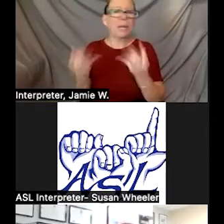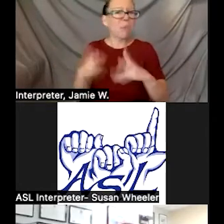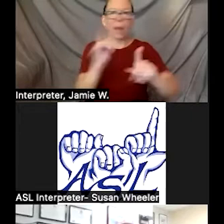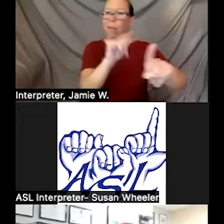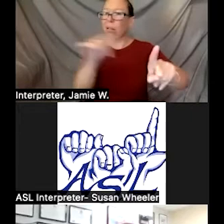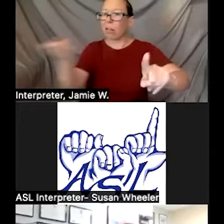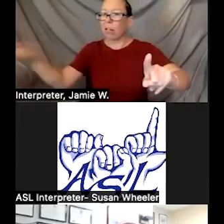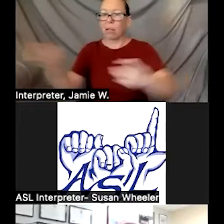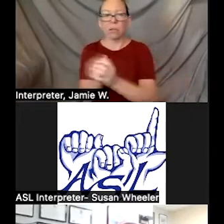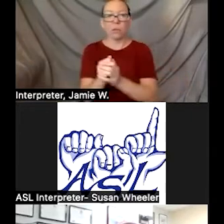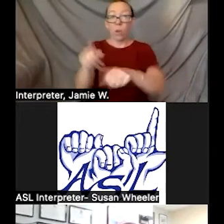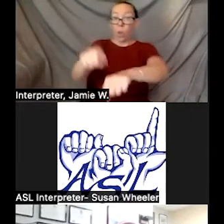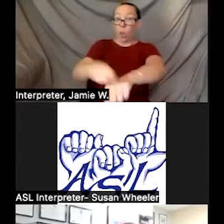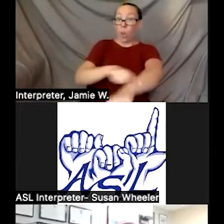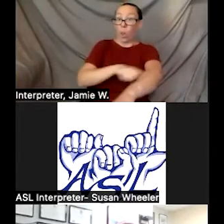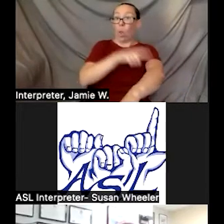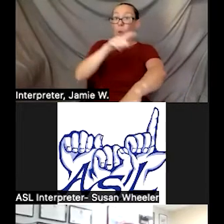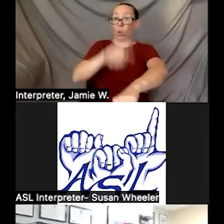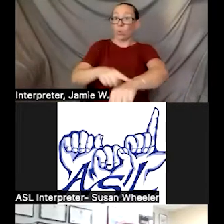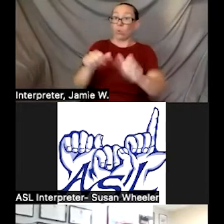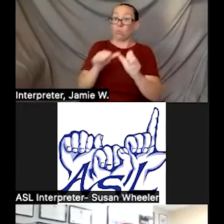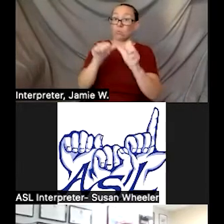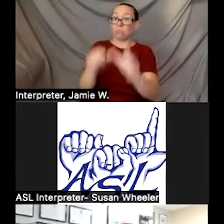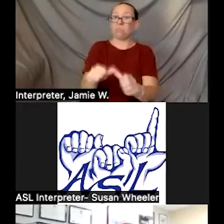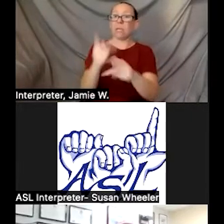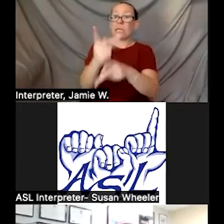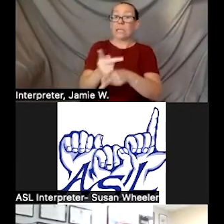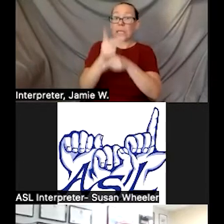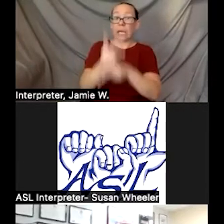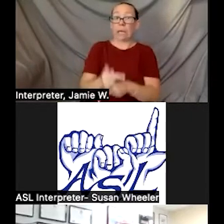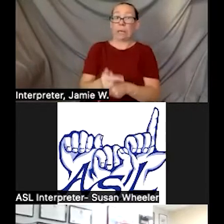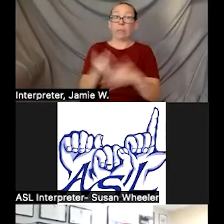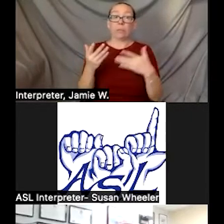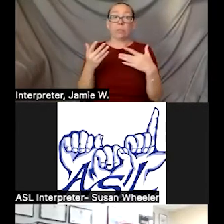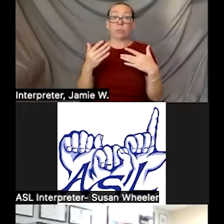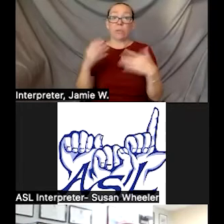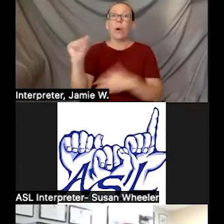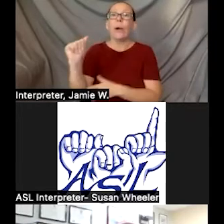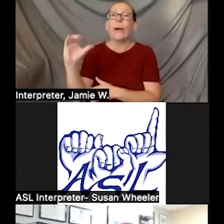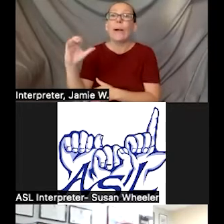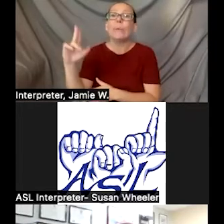Long-term care, acute dependent, or electrical power dependent, or refrigeration.